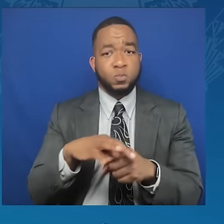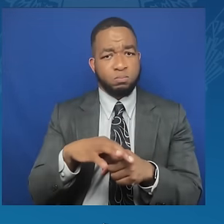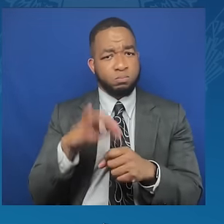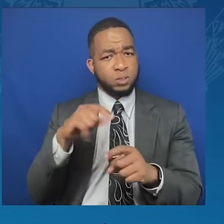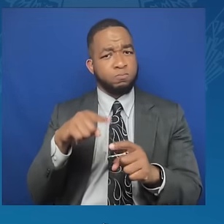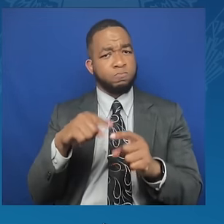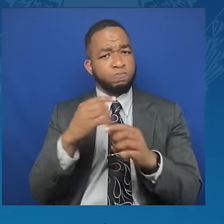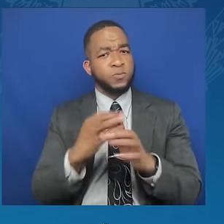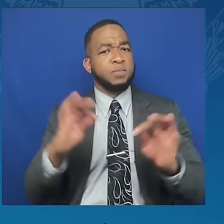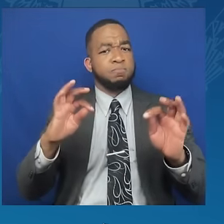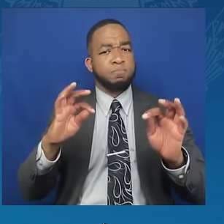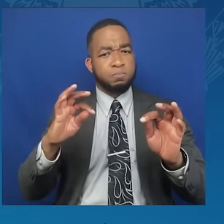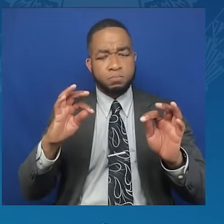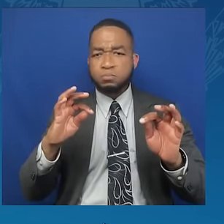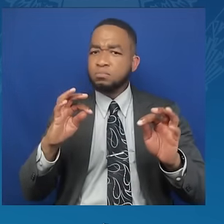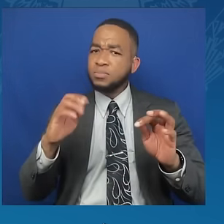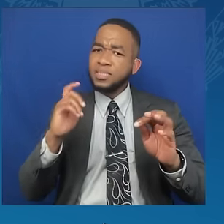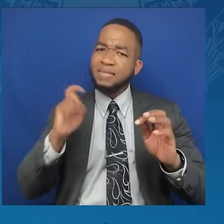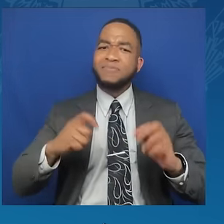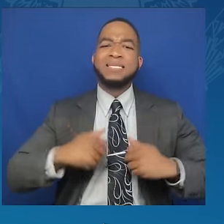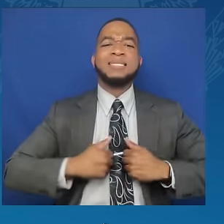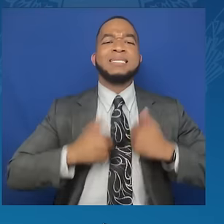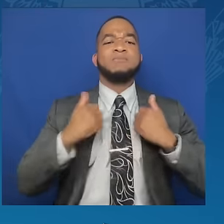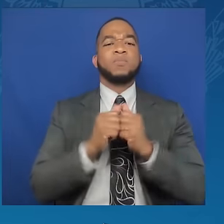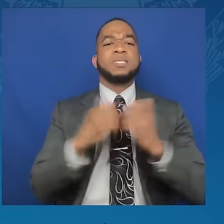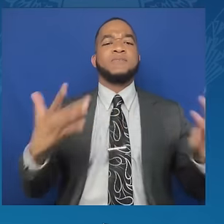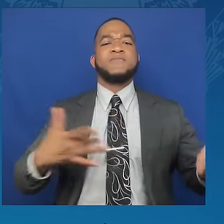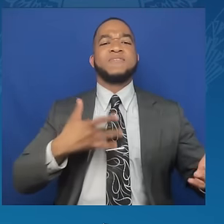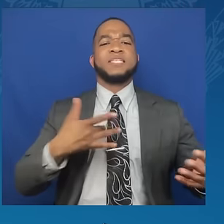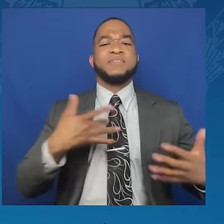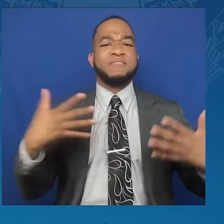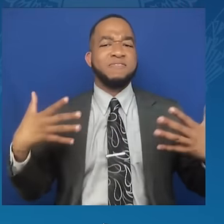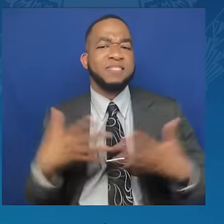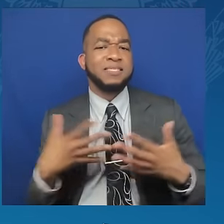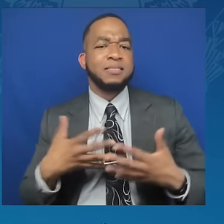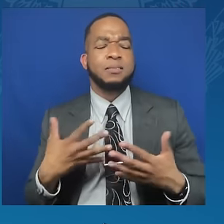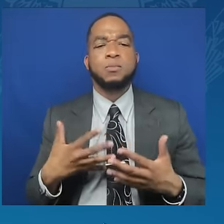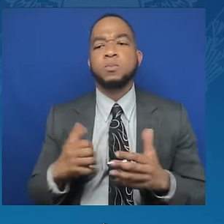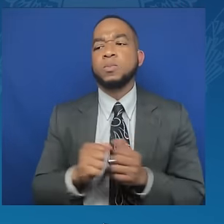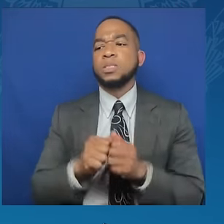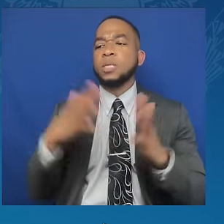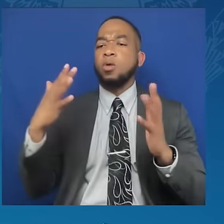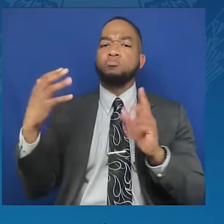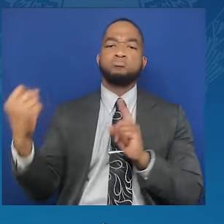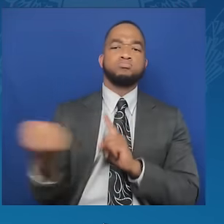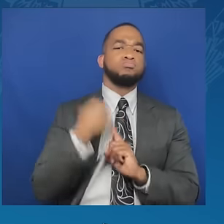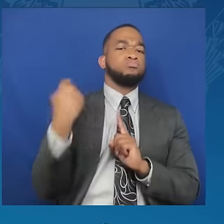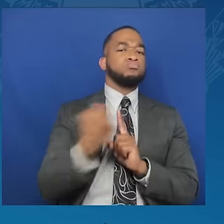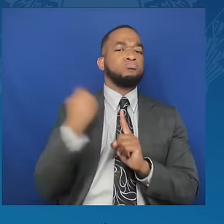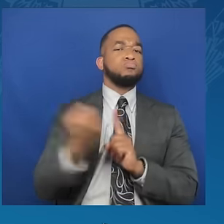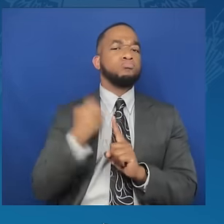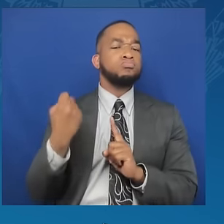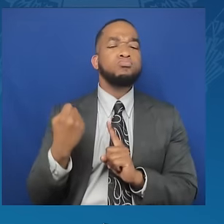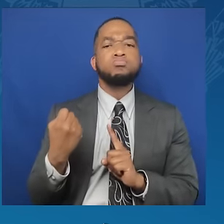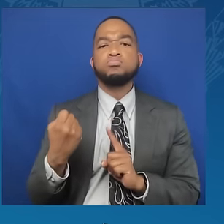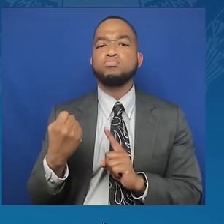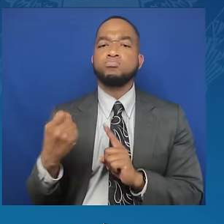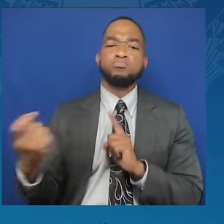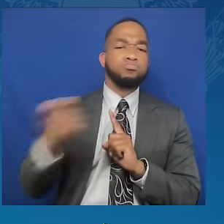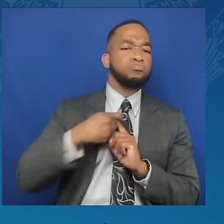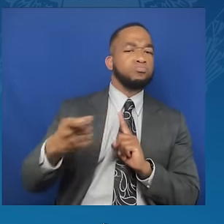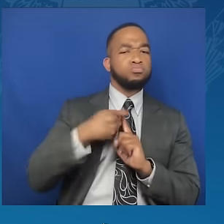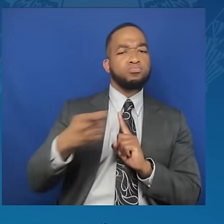intimidation, the freedom to be full and equal members of our nation. They